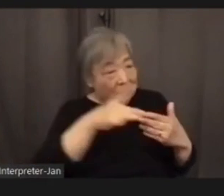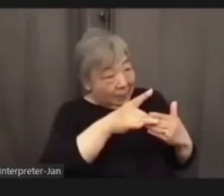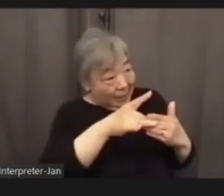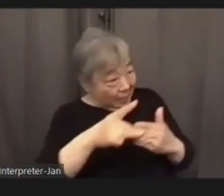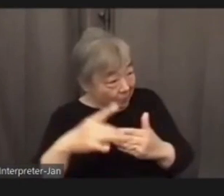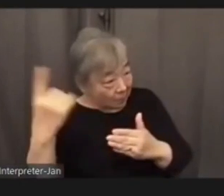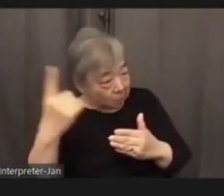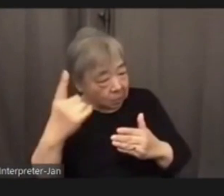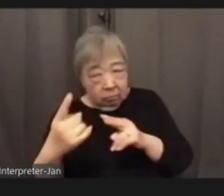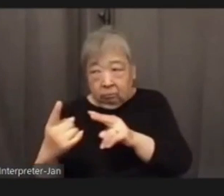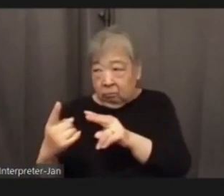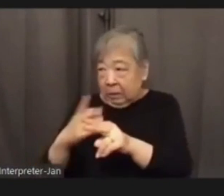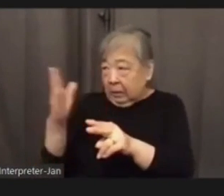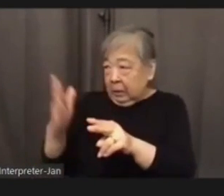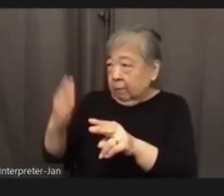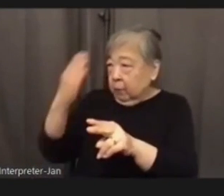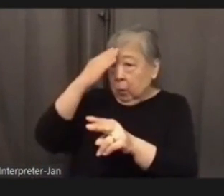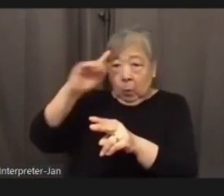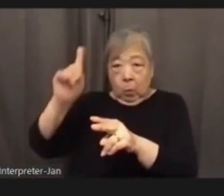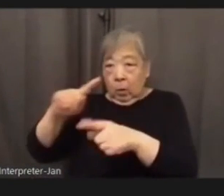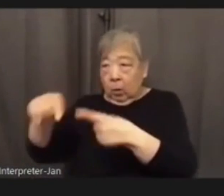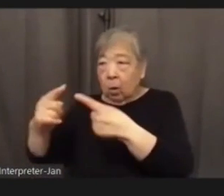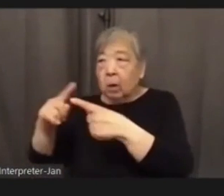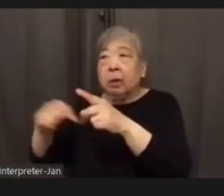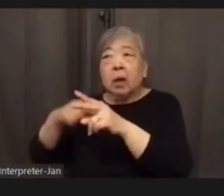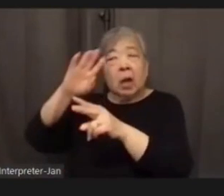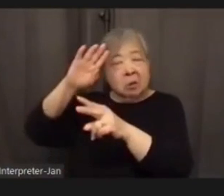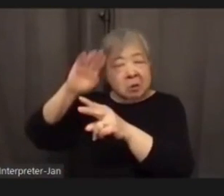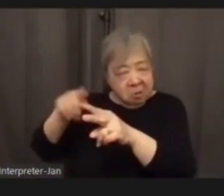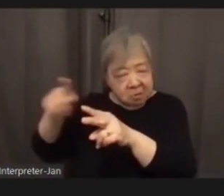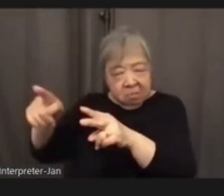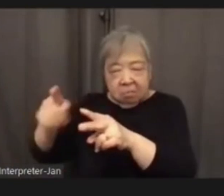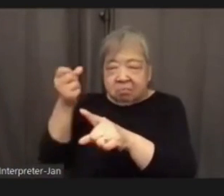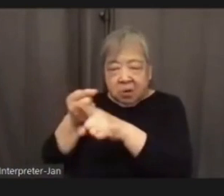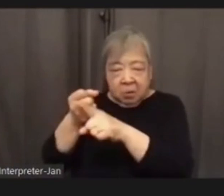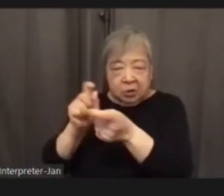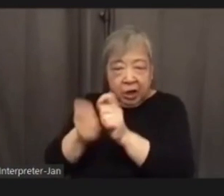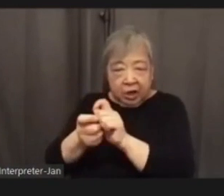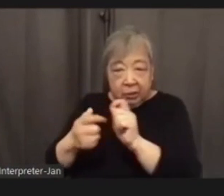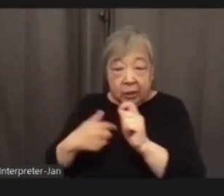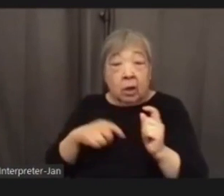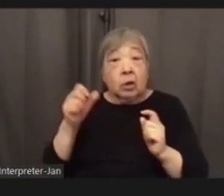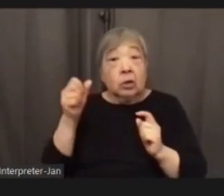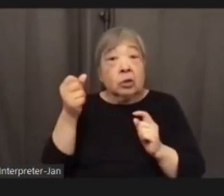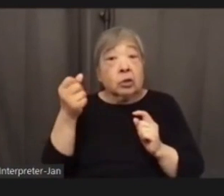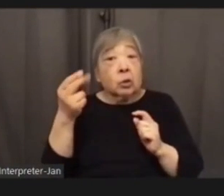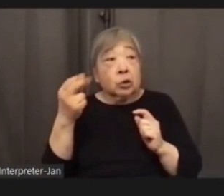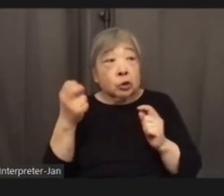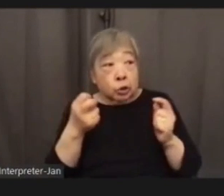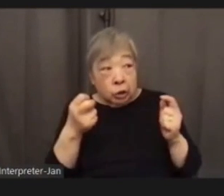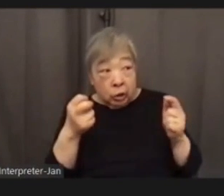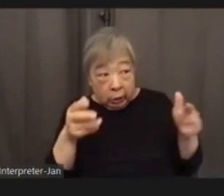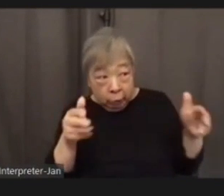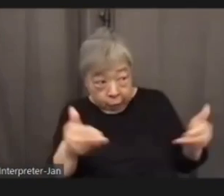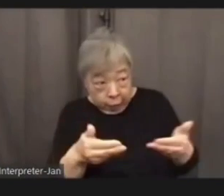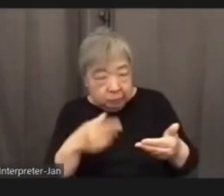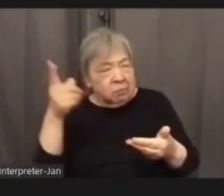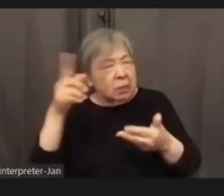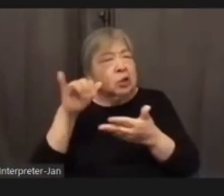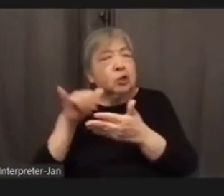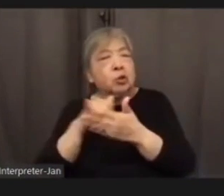but you knew it was going to change you. And so she brought me into the movement in New York